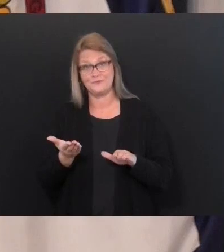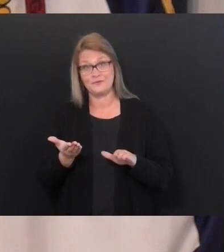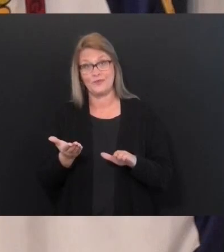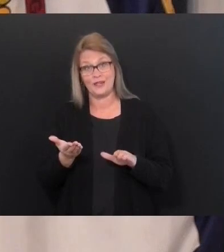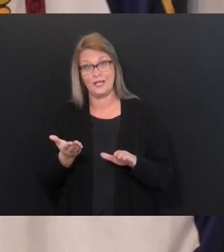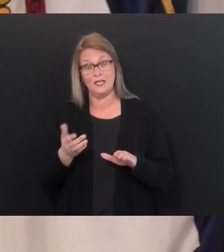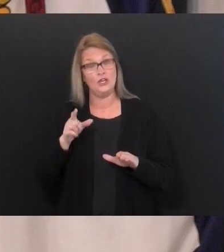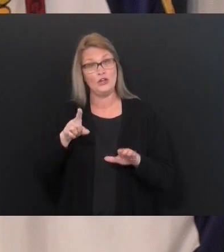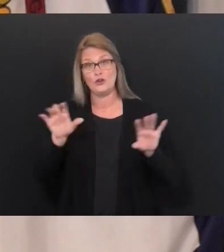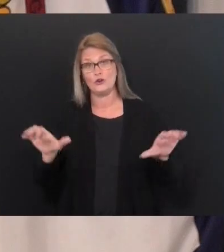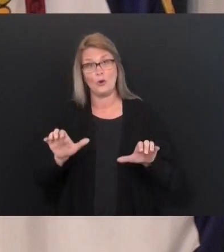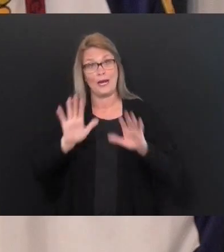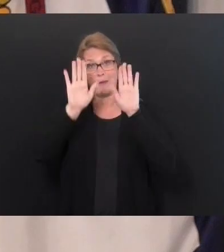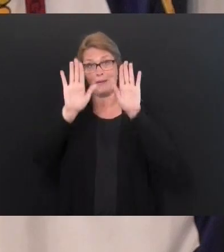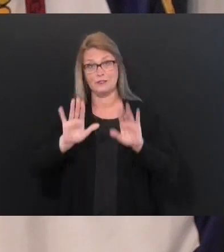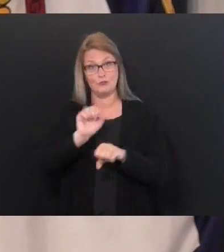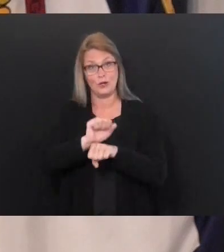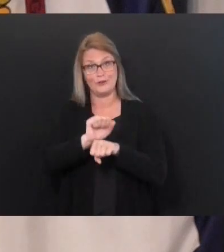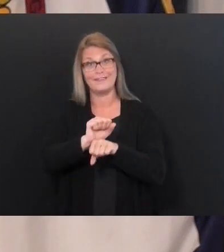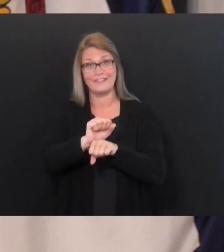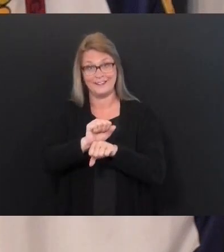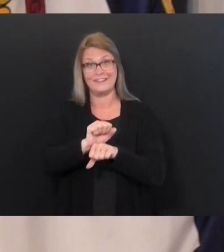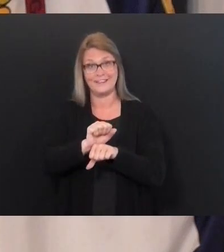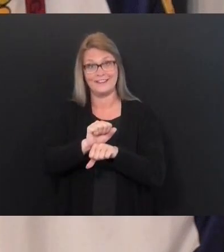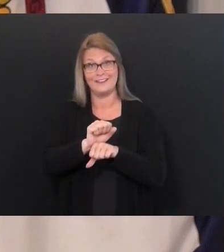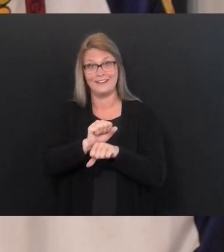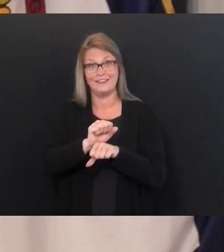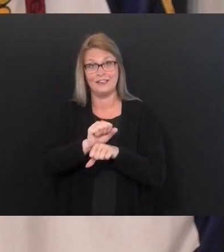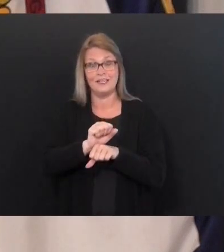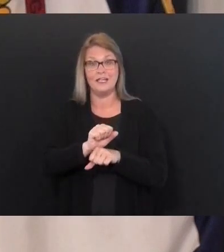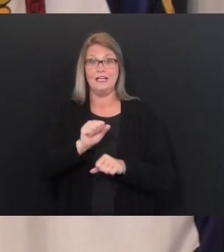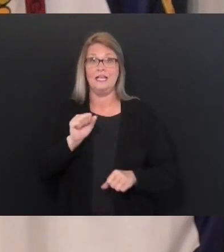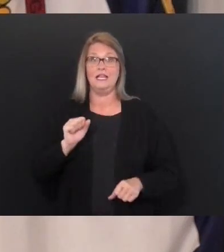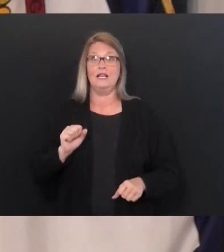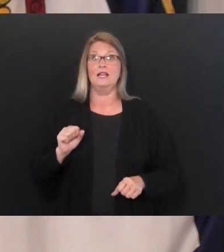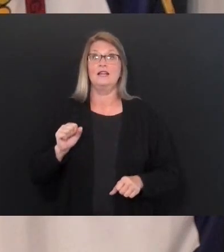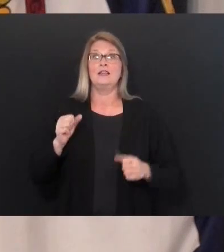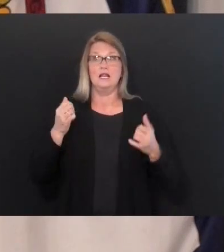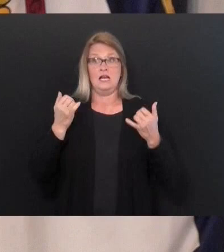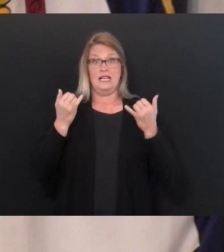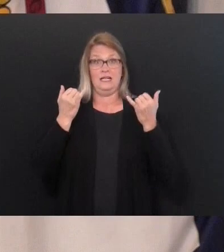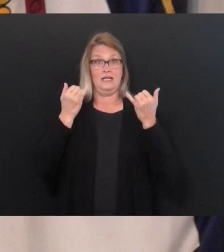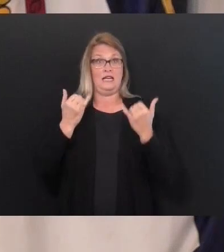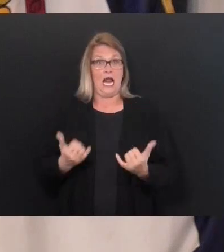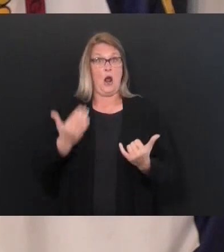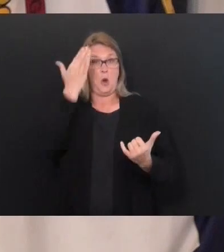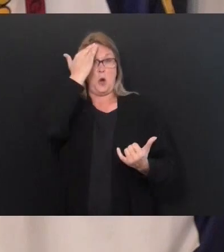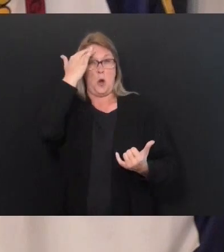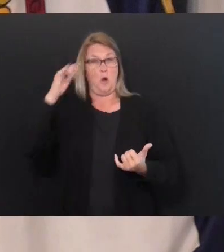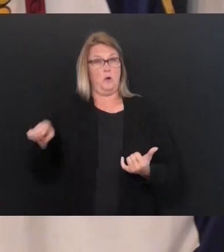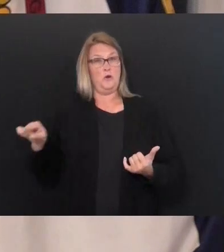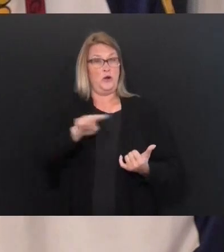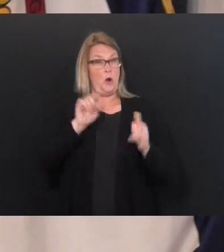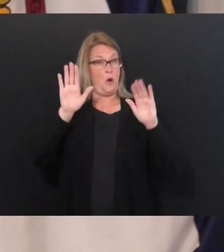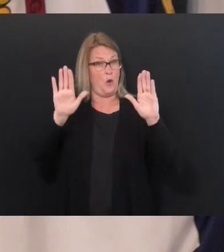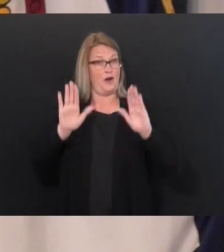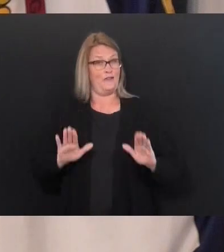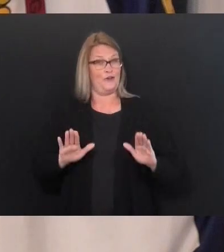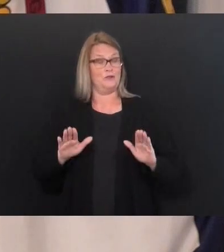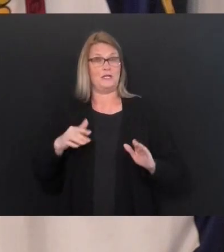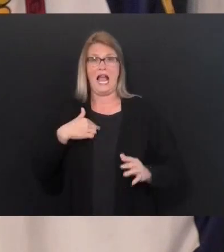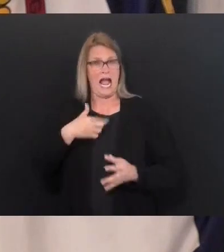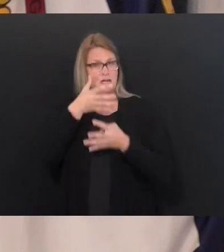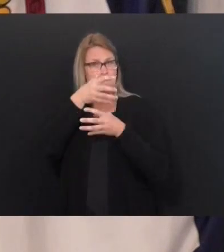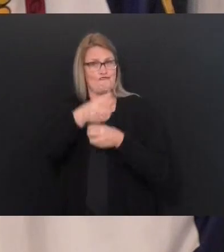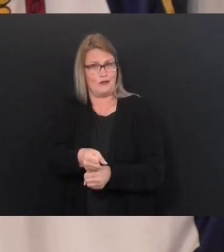you've done amazing. Now, if you were capable of doing amazing in that, I trust